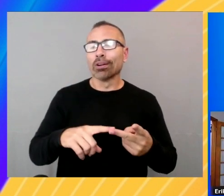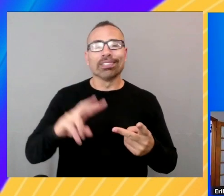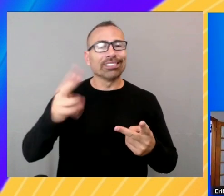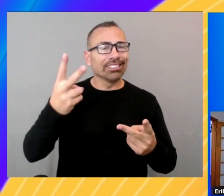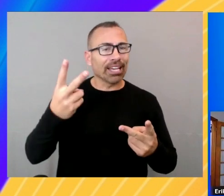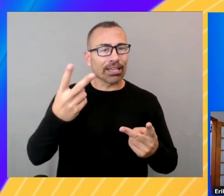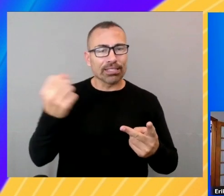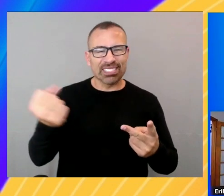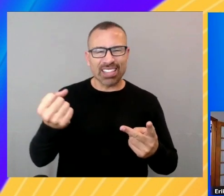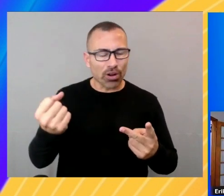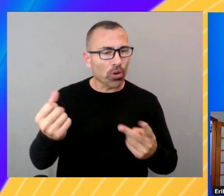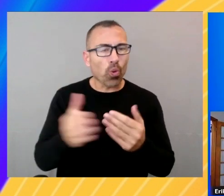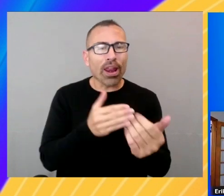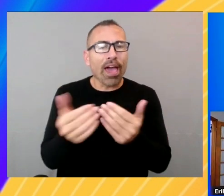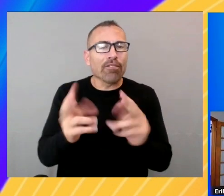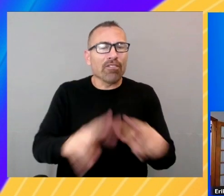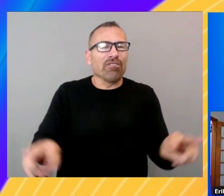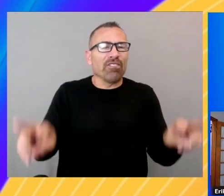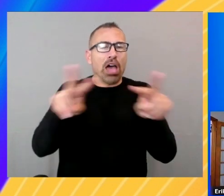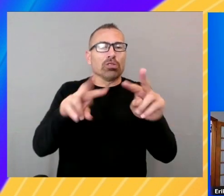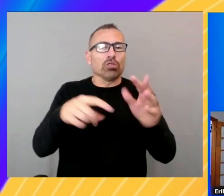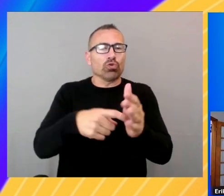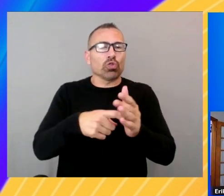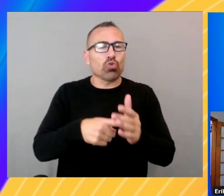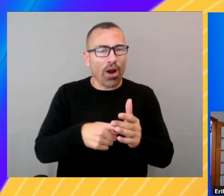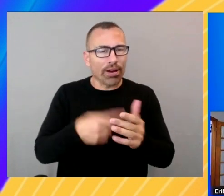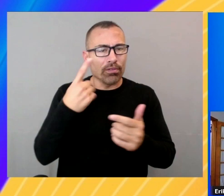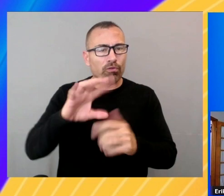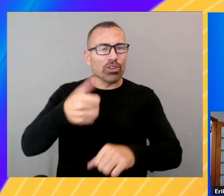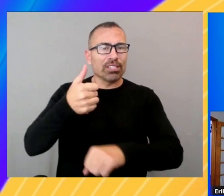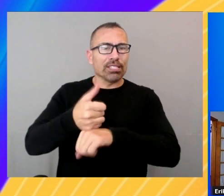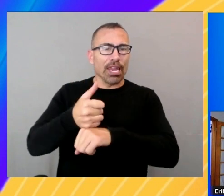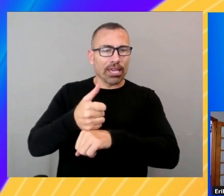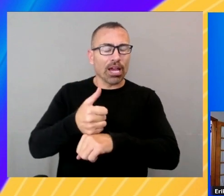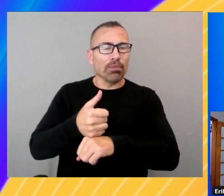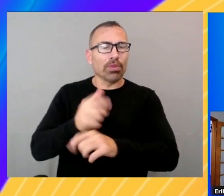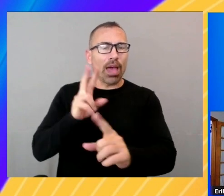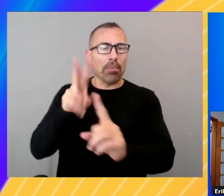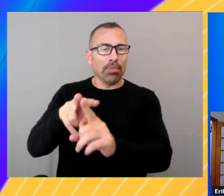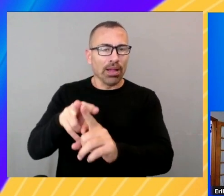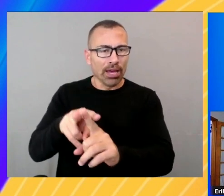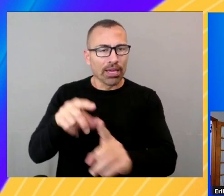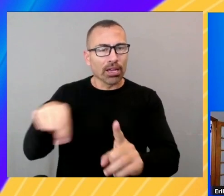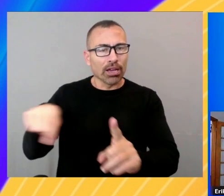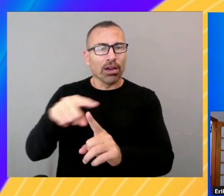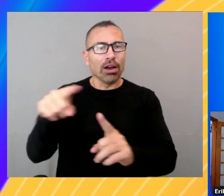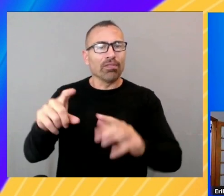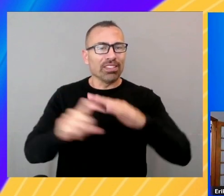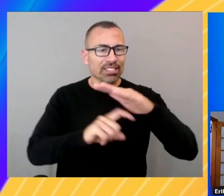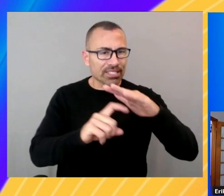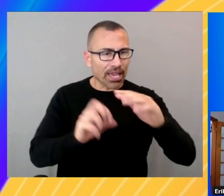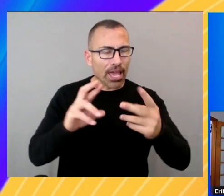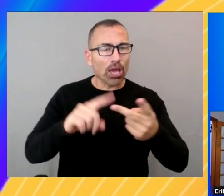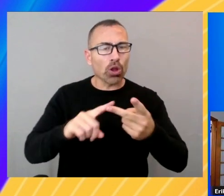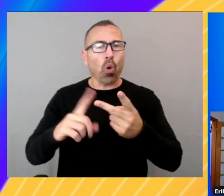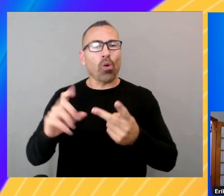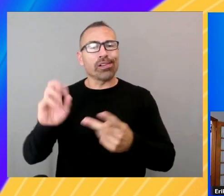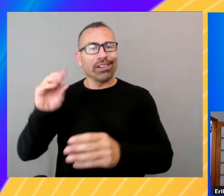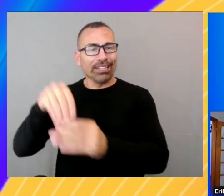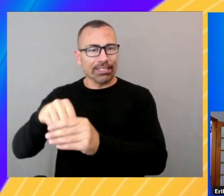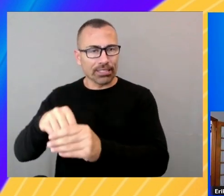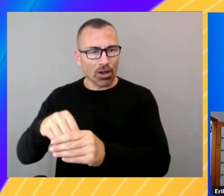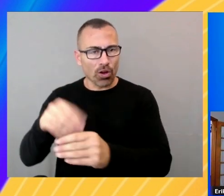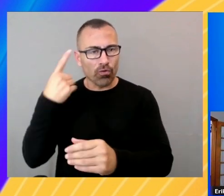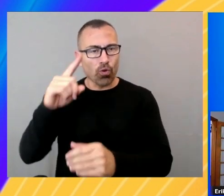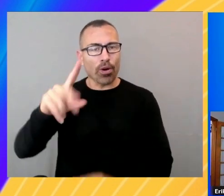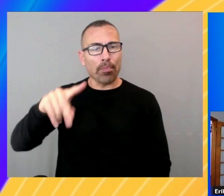needed, when you are defining both when patch scans should take place or when patch installs should take place.